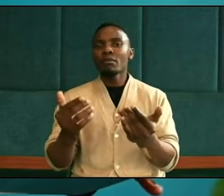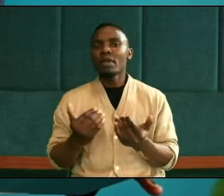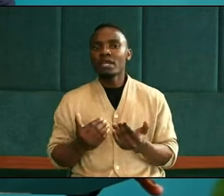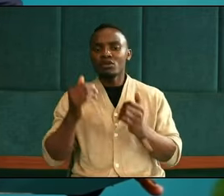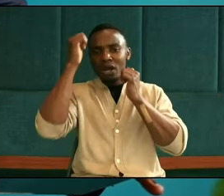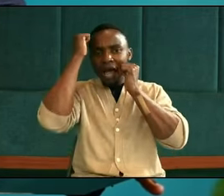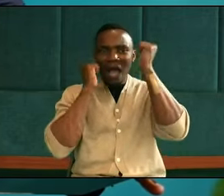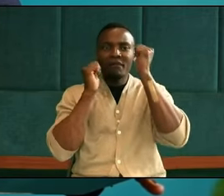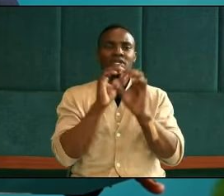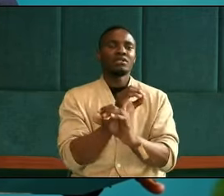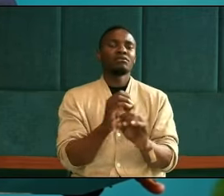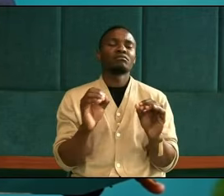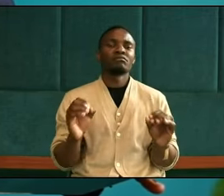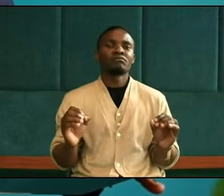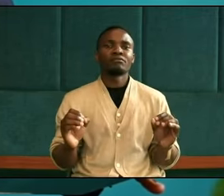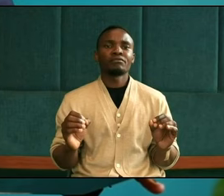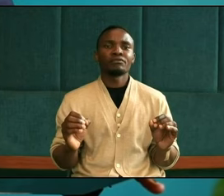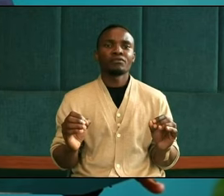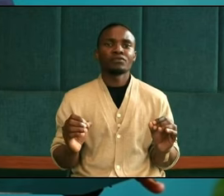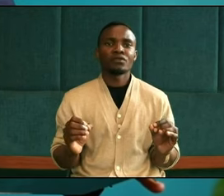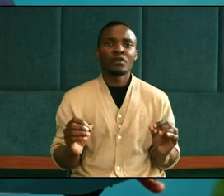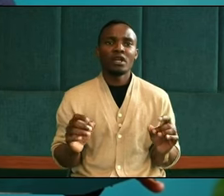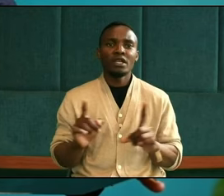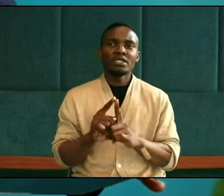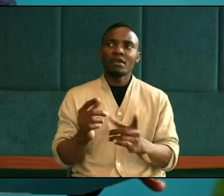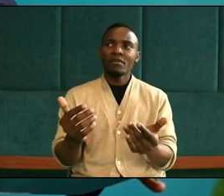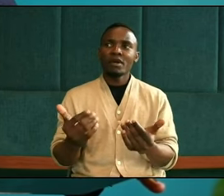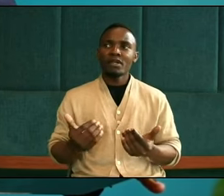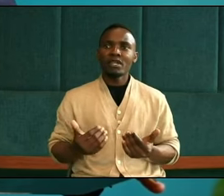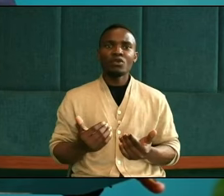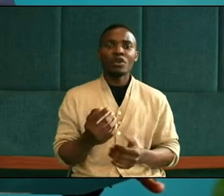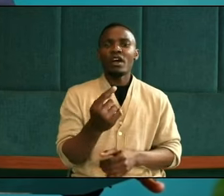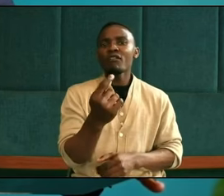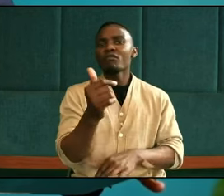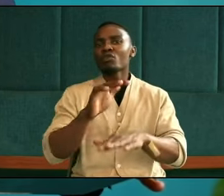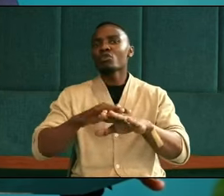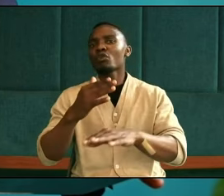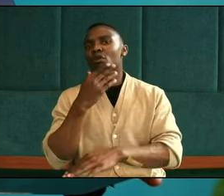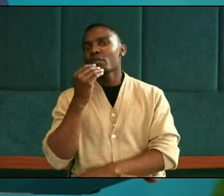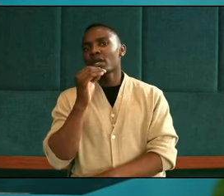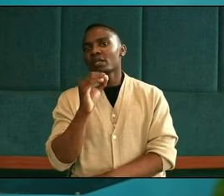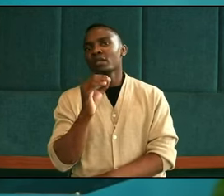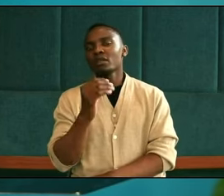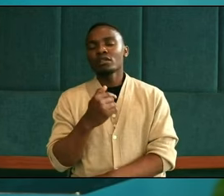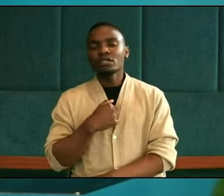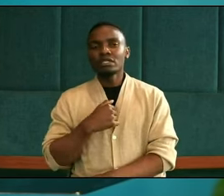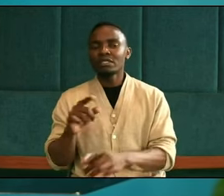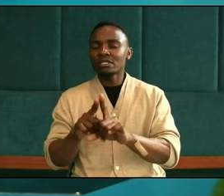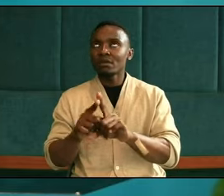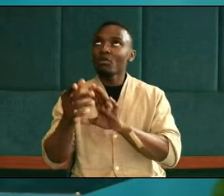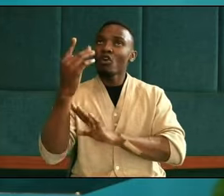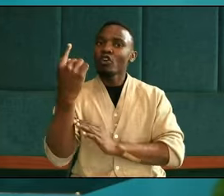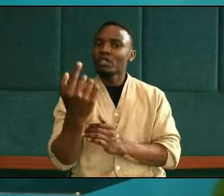army to guarantee a win. He just needs a few good men. I want to say he just needs a few good